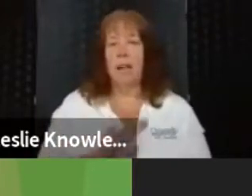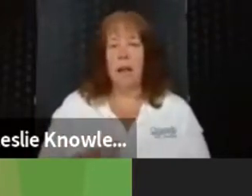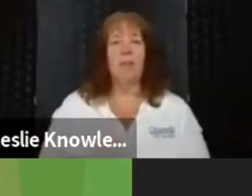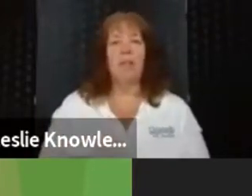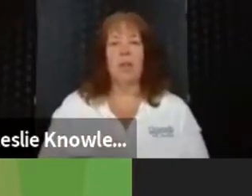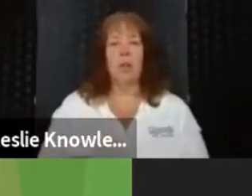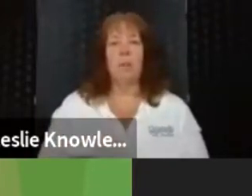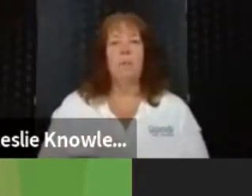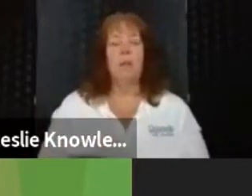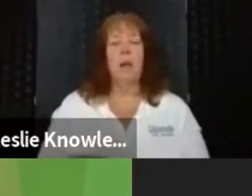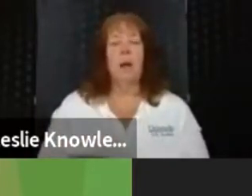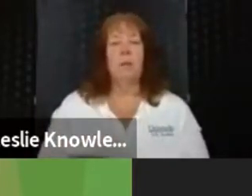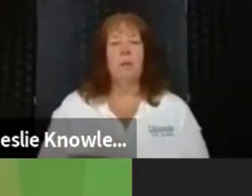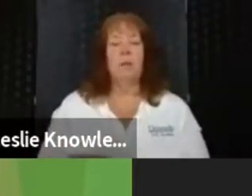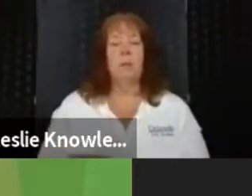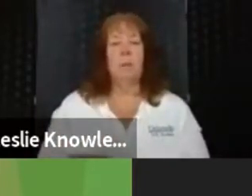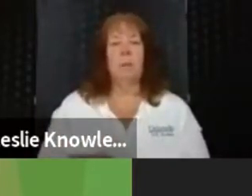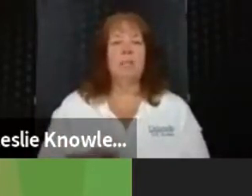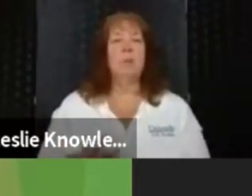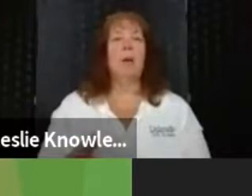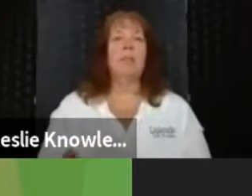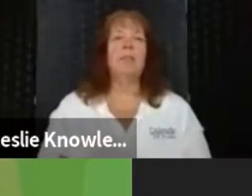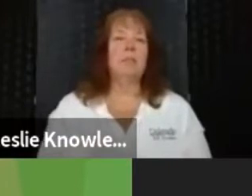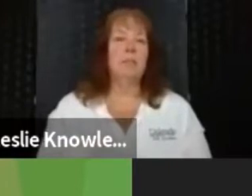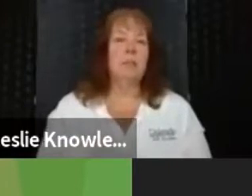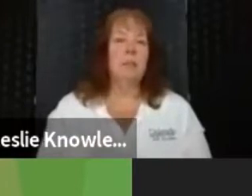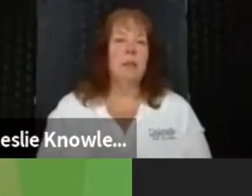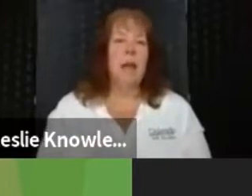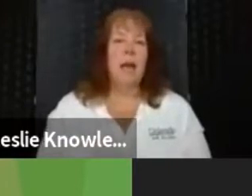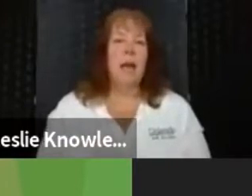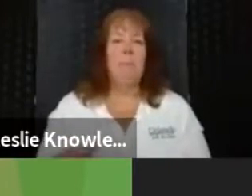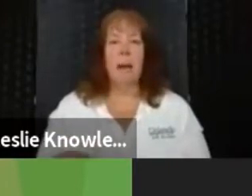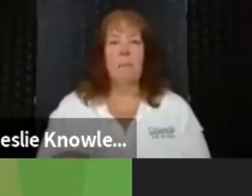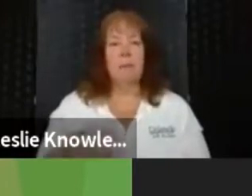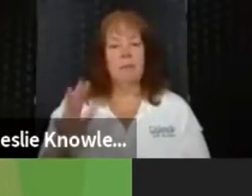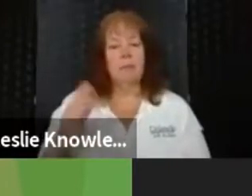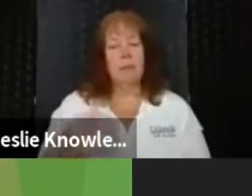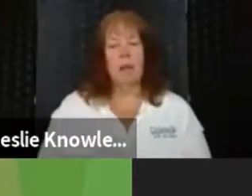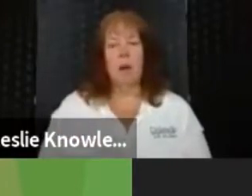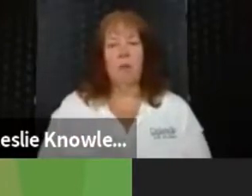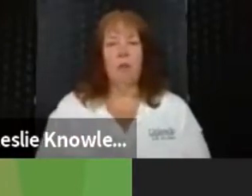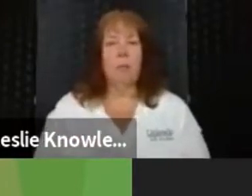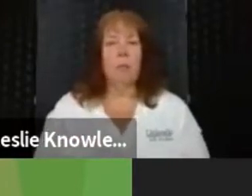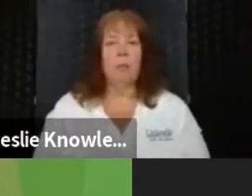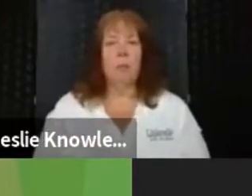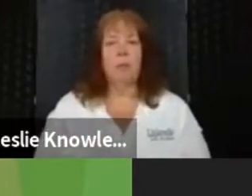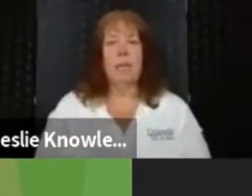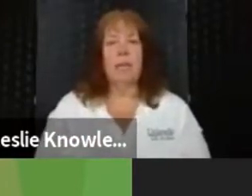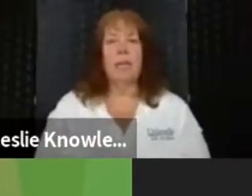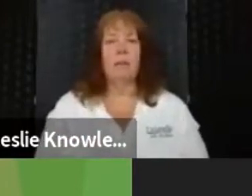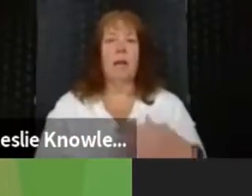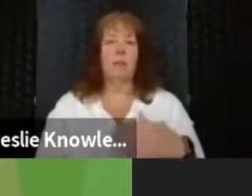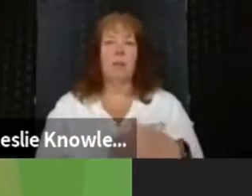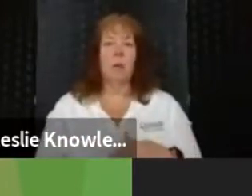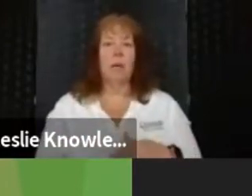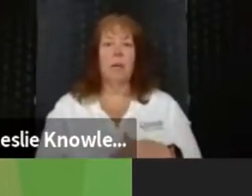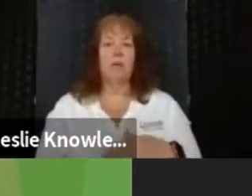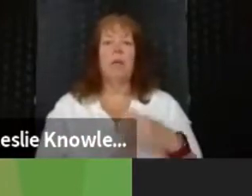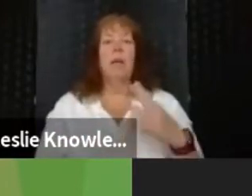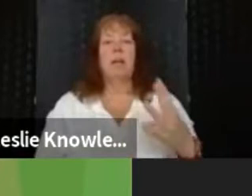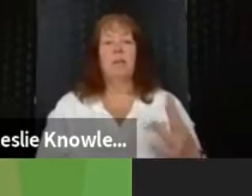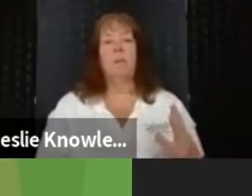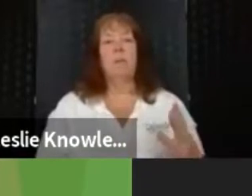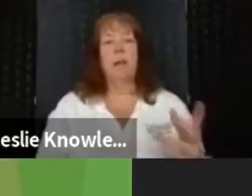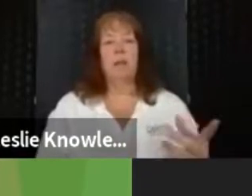And that's like, I have a letter of best practices, and I'm happy to send that off to people so that they can get their ASL